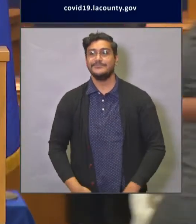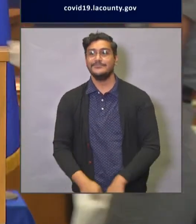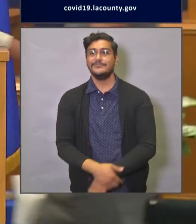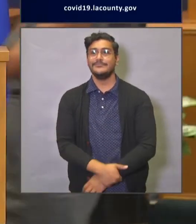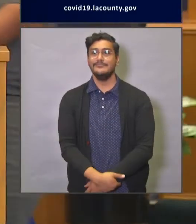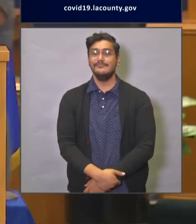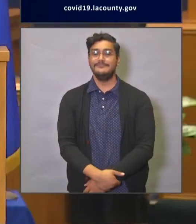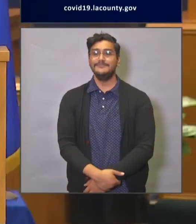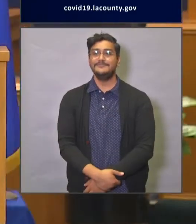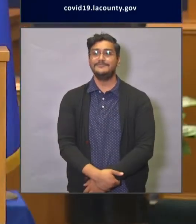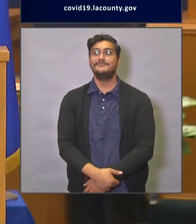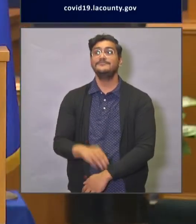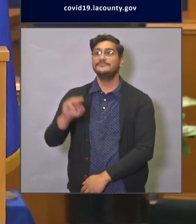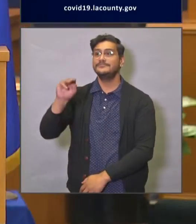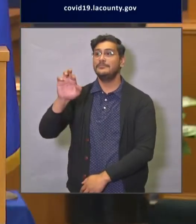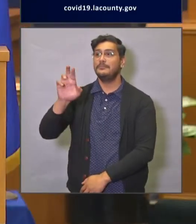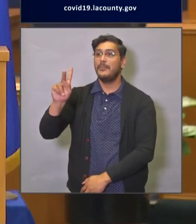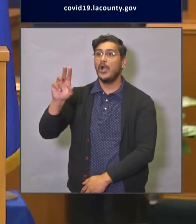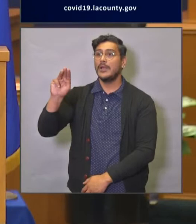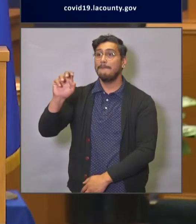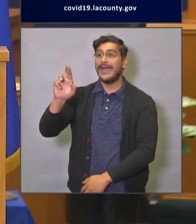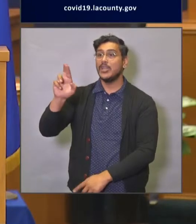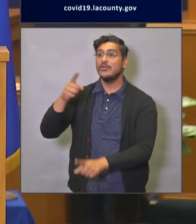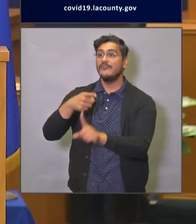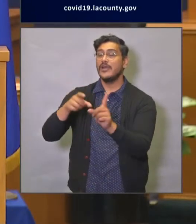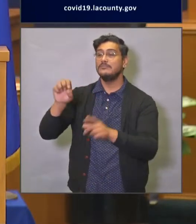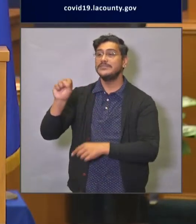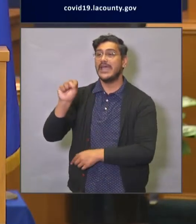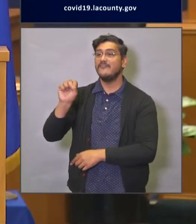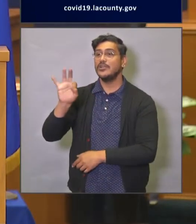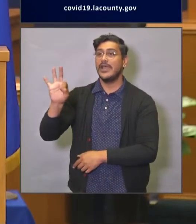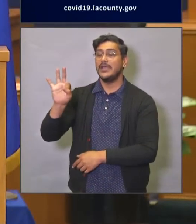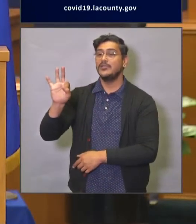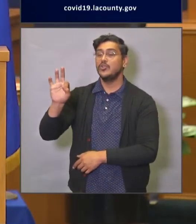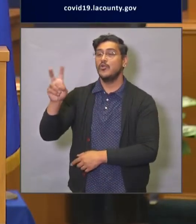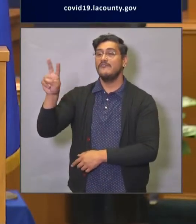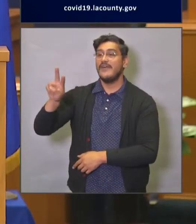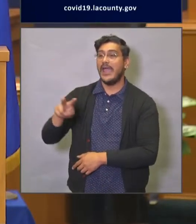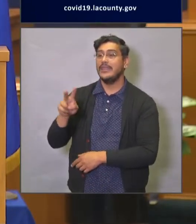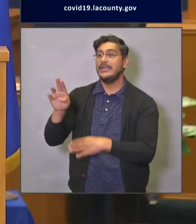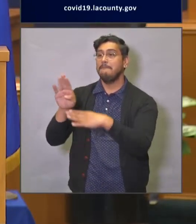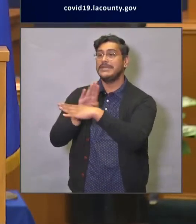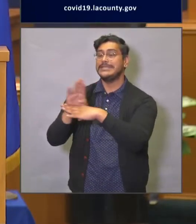Thank you. We'll go to the line of Mark Madler with San Fernando Valley Business Journal. Please go ahead.